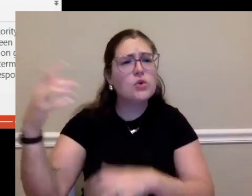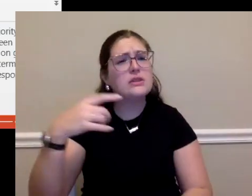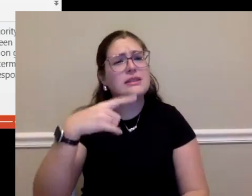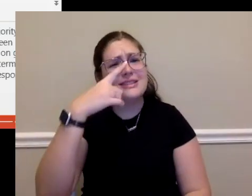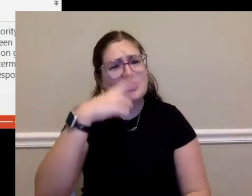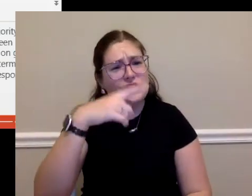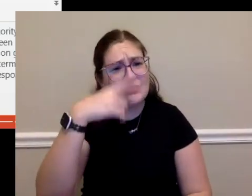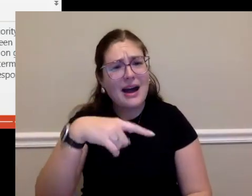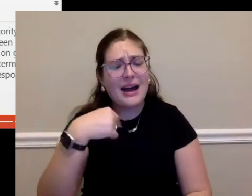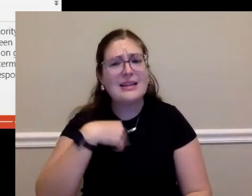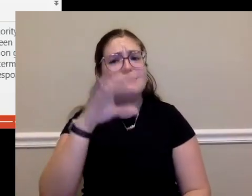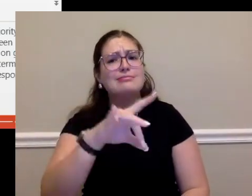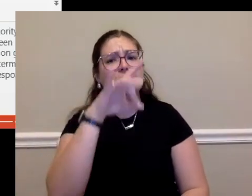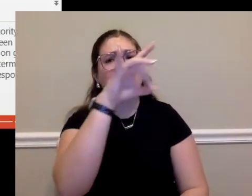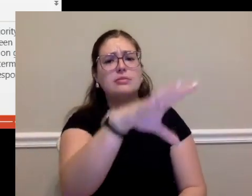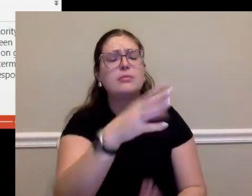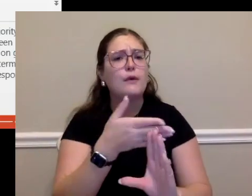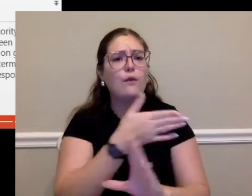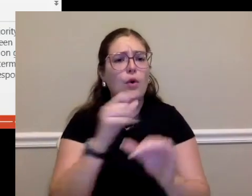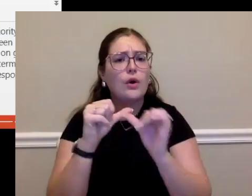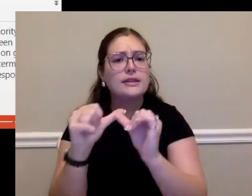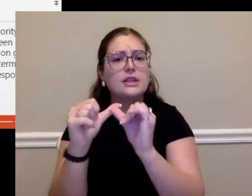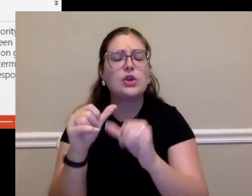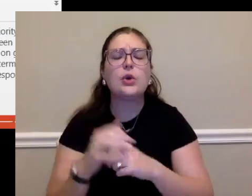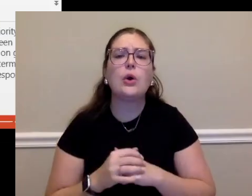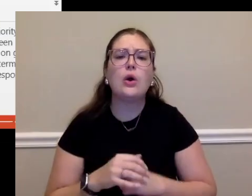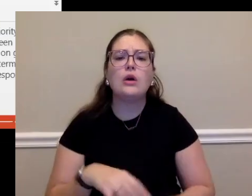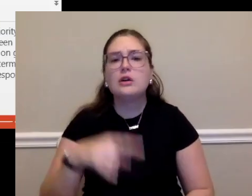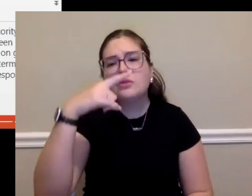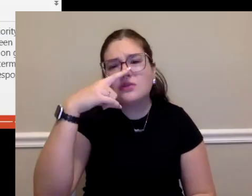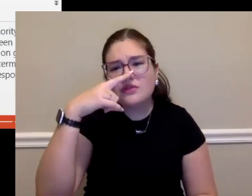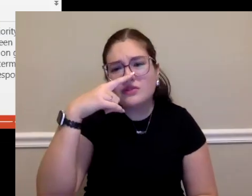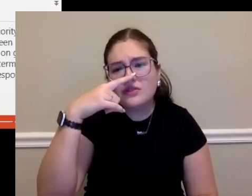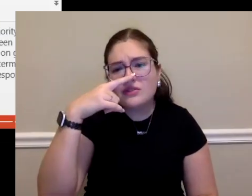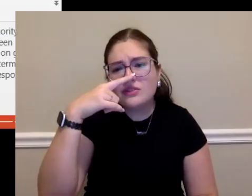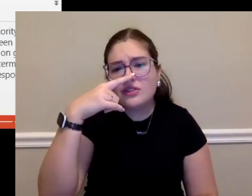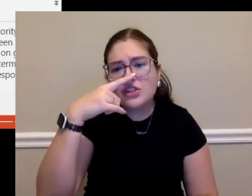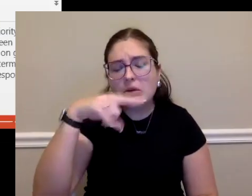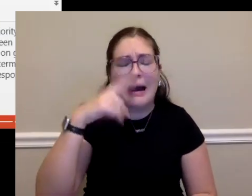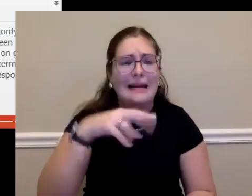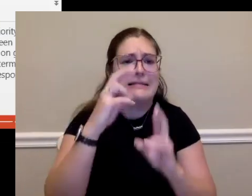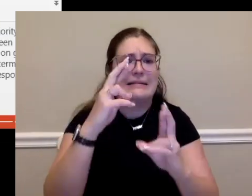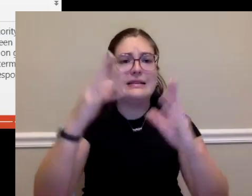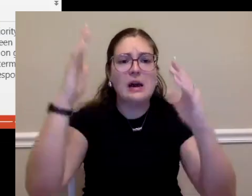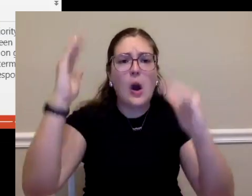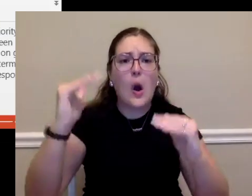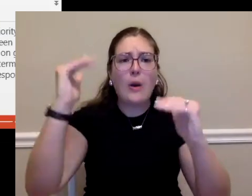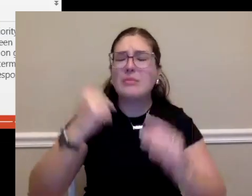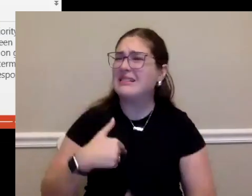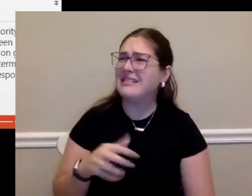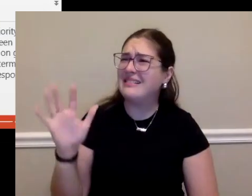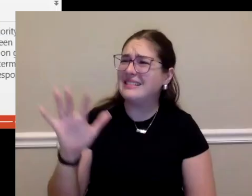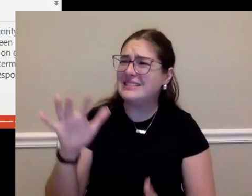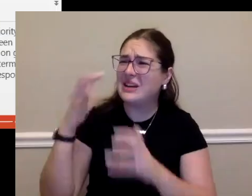before you continue. Yeah. Maybe kind of like giving us some hope because I see so much like this is so confusing, this is